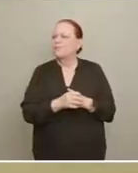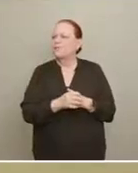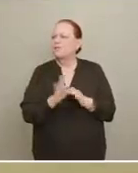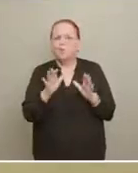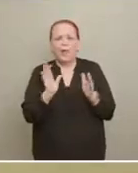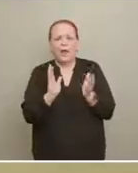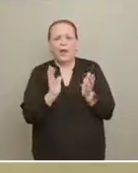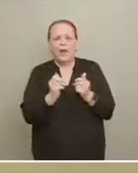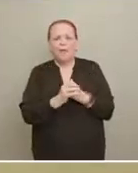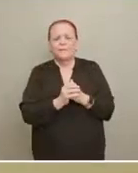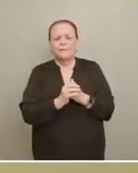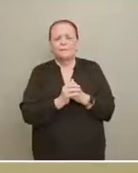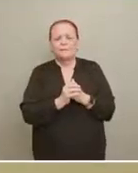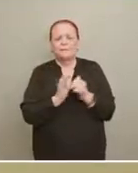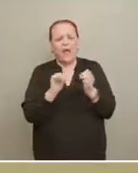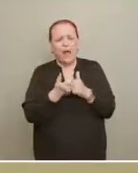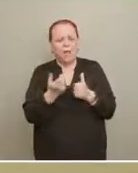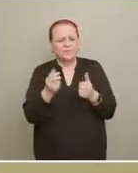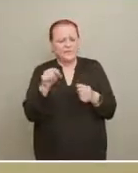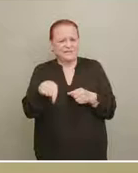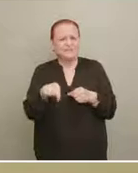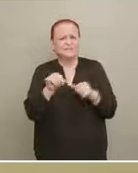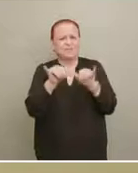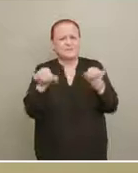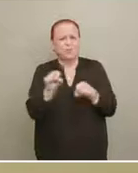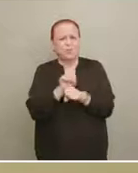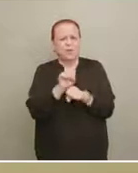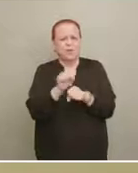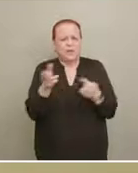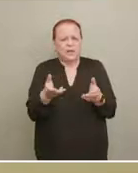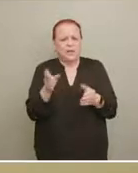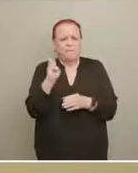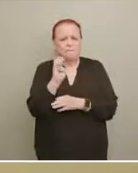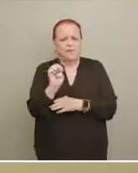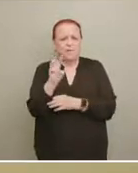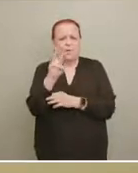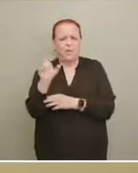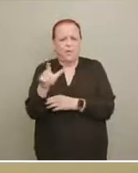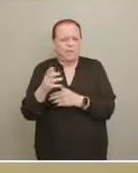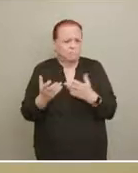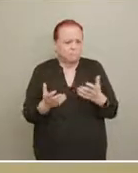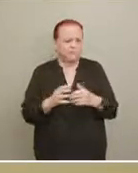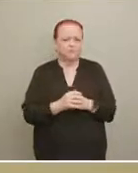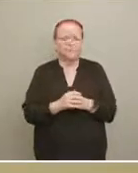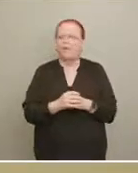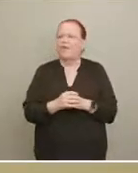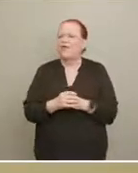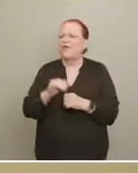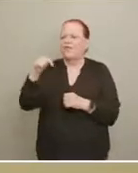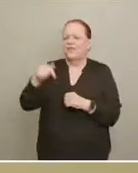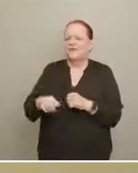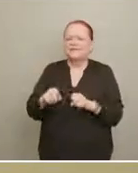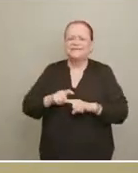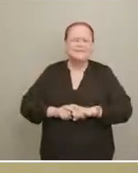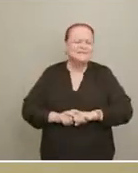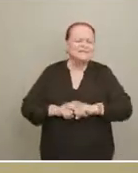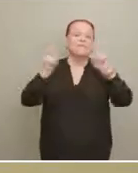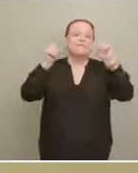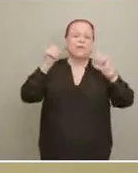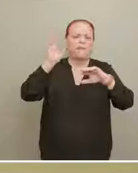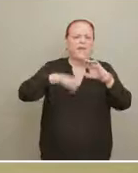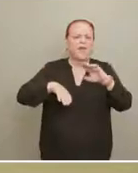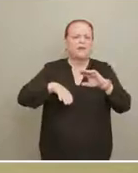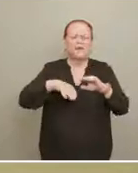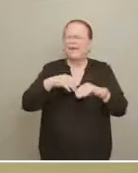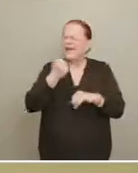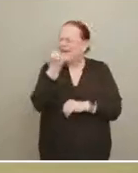and it's good to see you as well. BeWell, this campus is different than anything we've seen in the state of California, so it's very exciting to